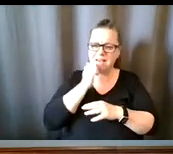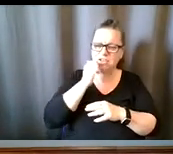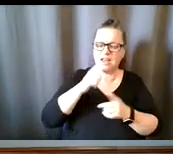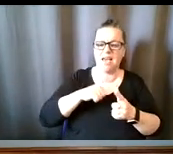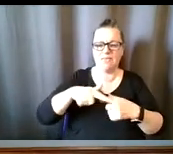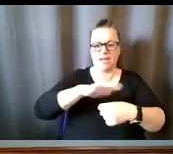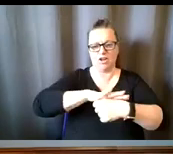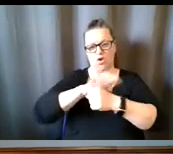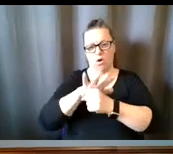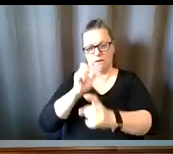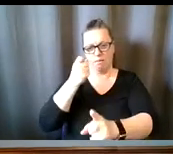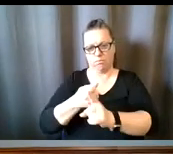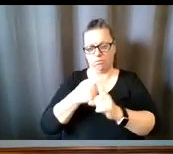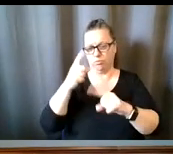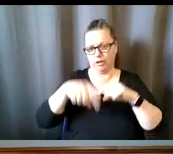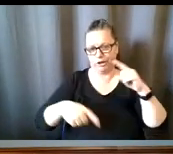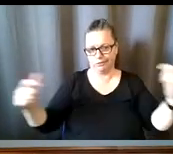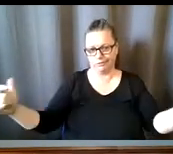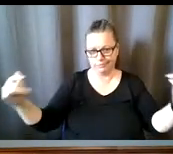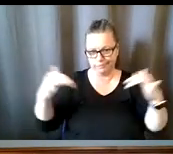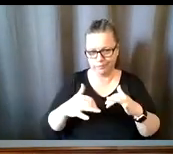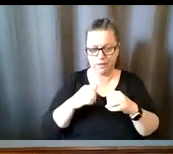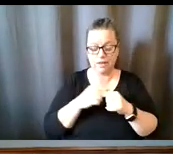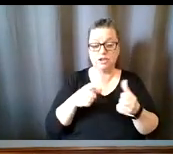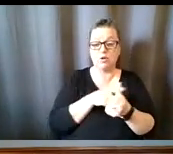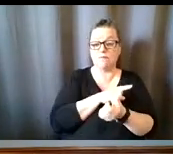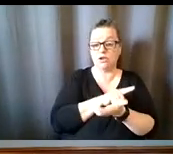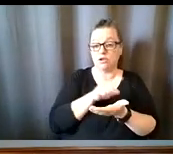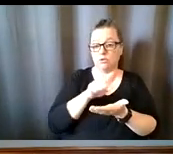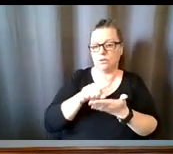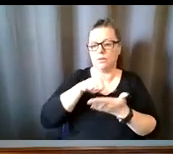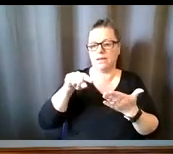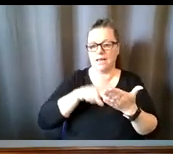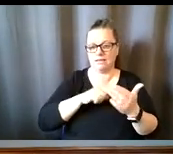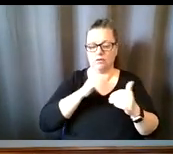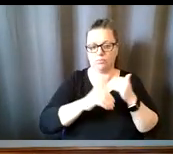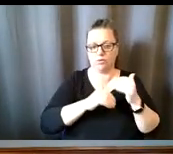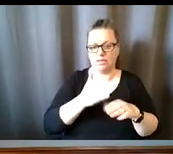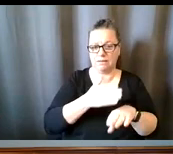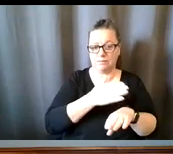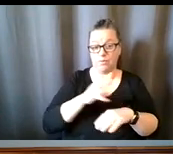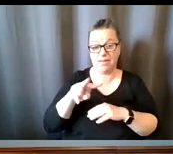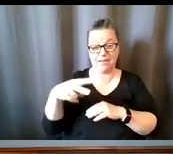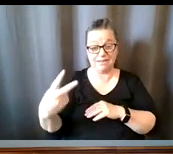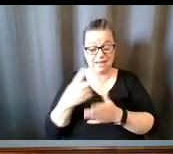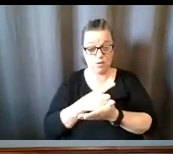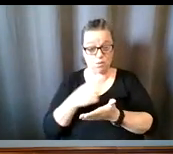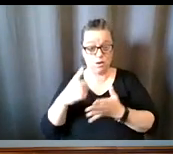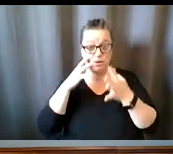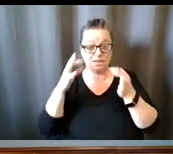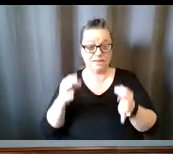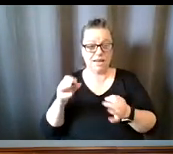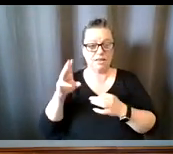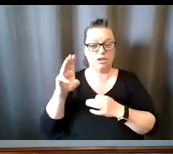we couldn't be together. And so we ended up the first week canceling all of our process improvement events. But by the second week, we had decided to use